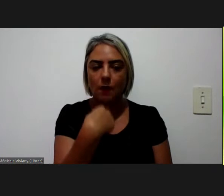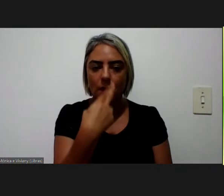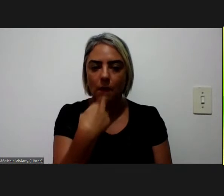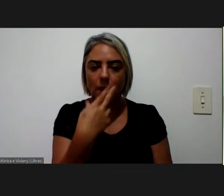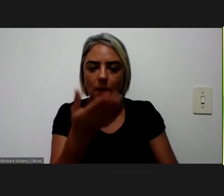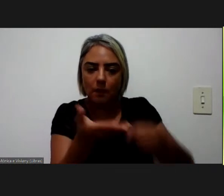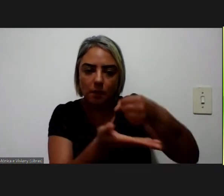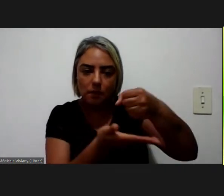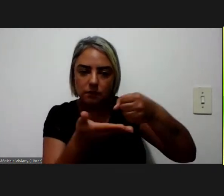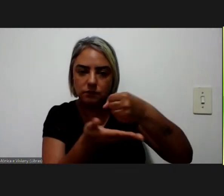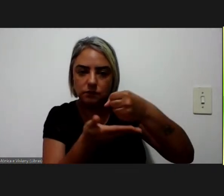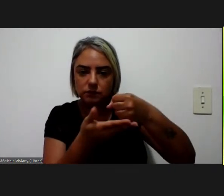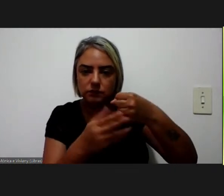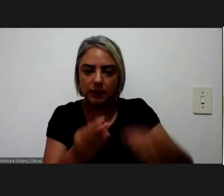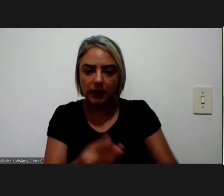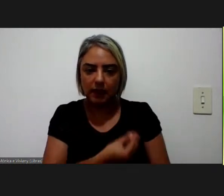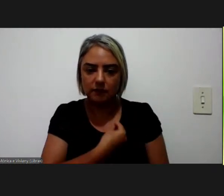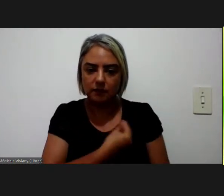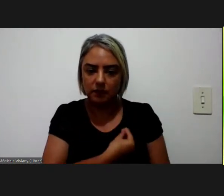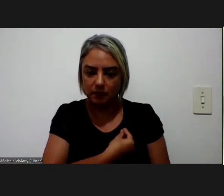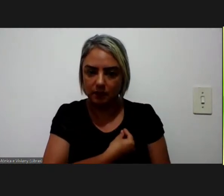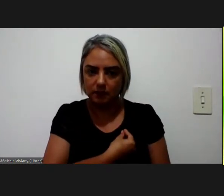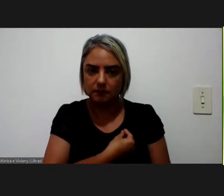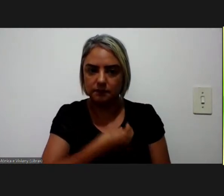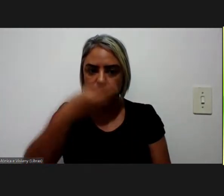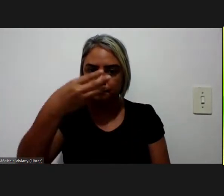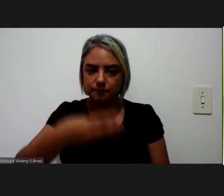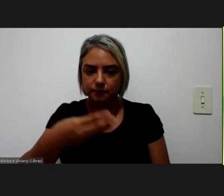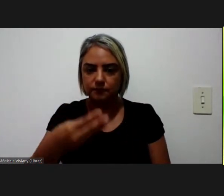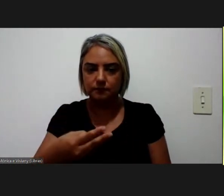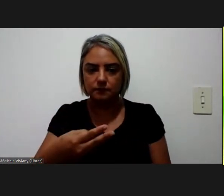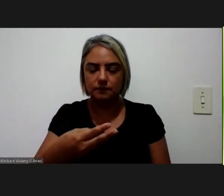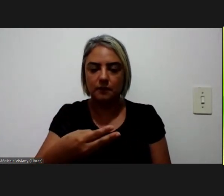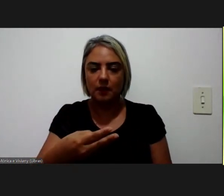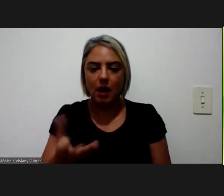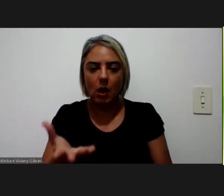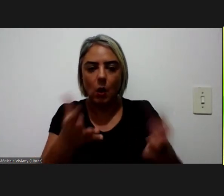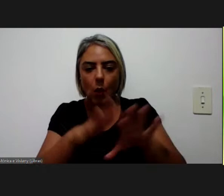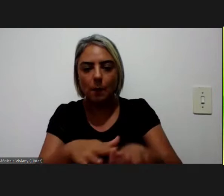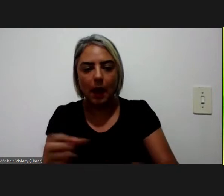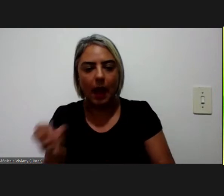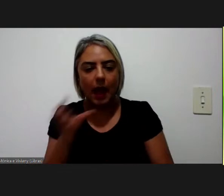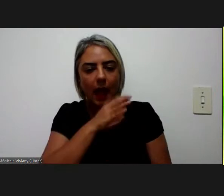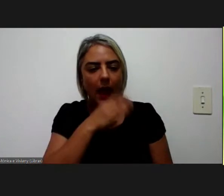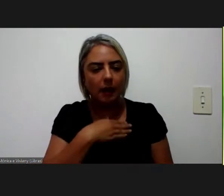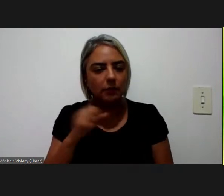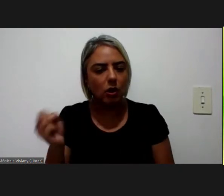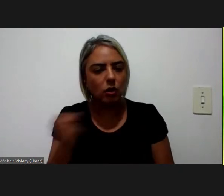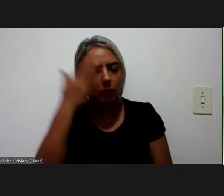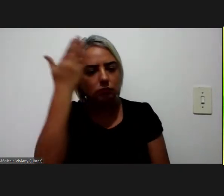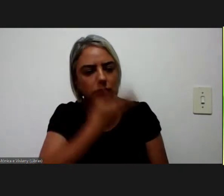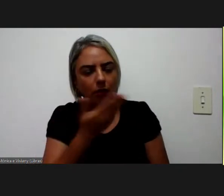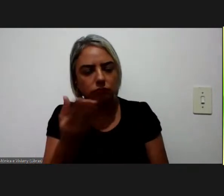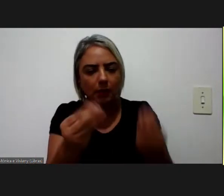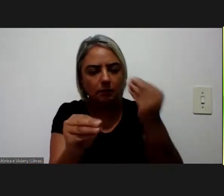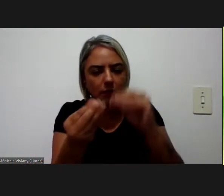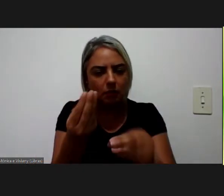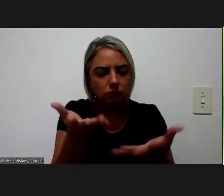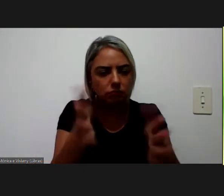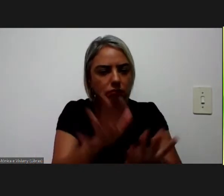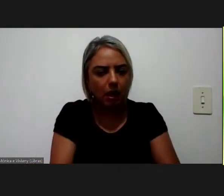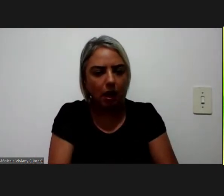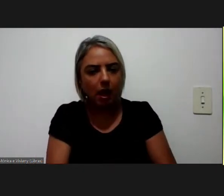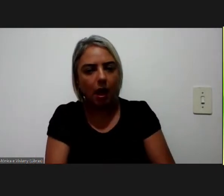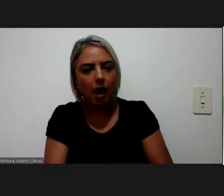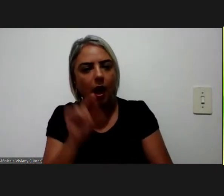com agenda base no based ciclo vital. on the life Terceiro, incorporar com cycle. agilidade To novas evidências incorporate científicas with na agility implementação new e no scientific